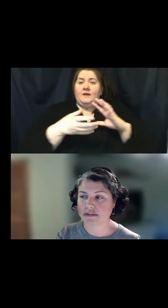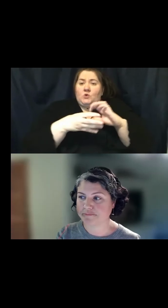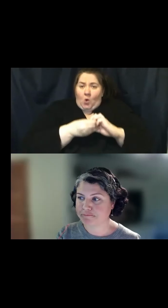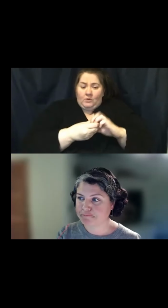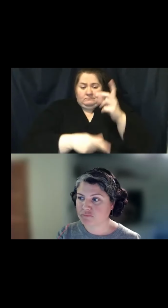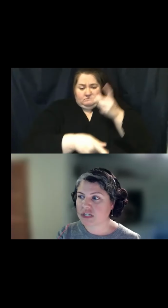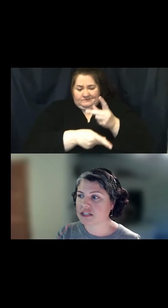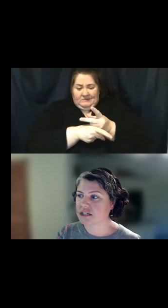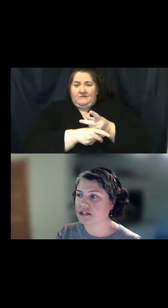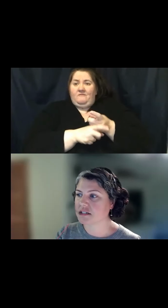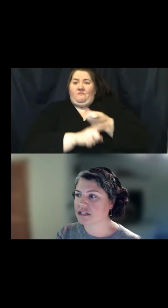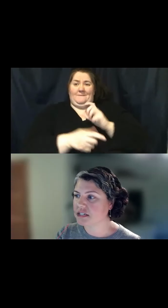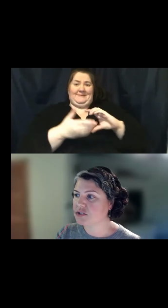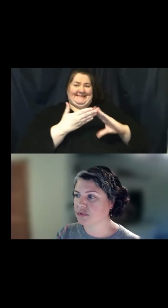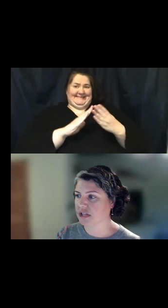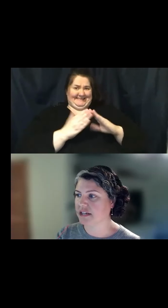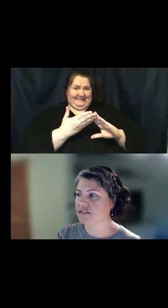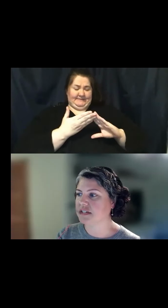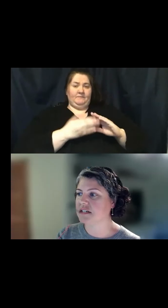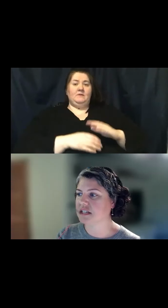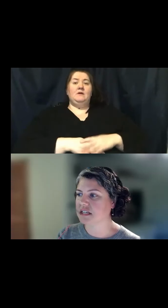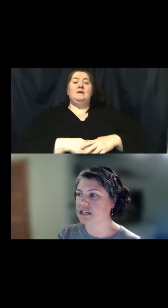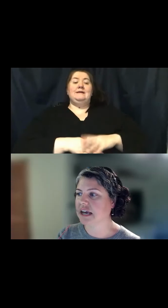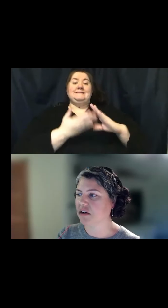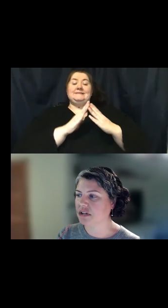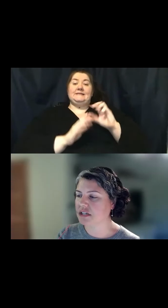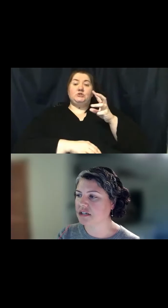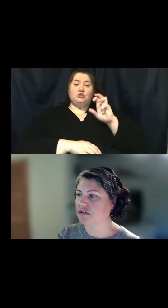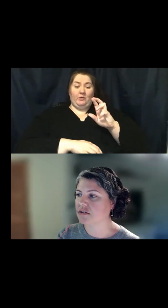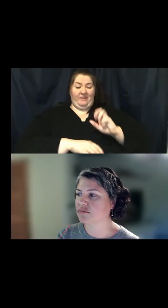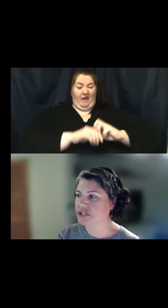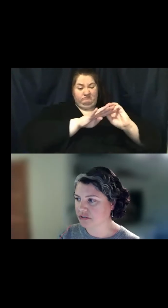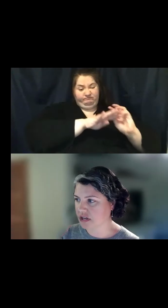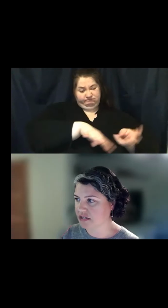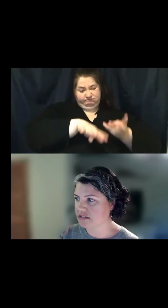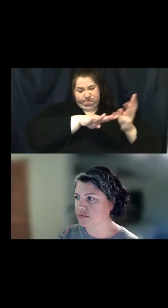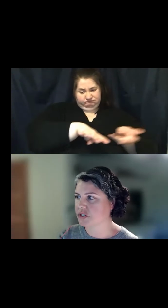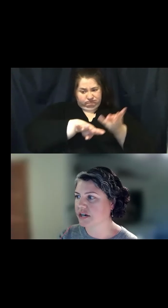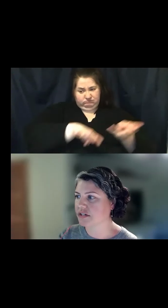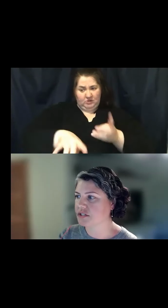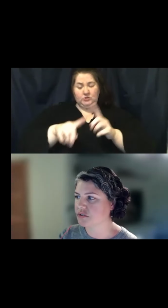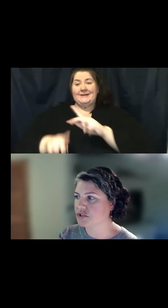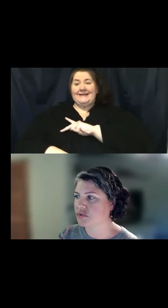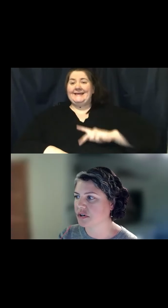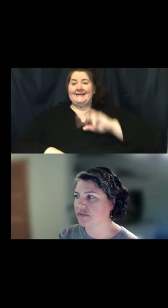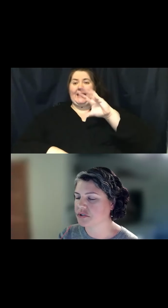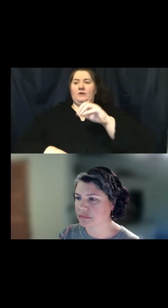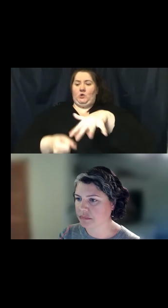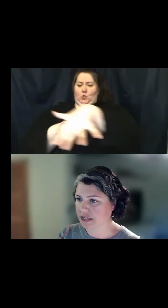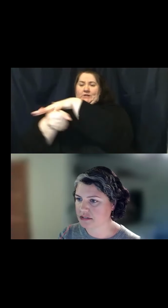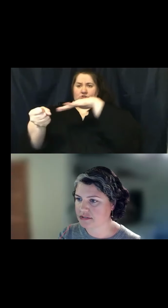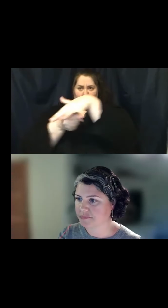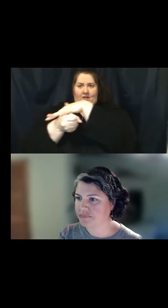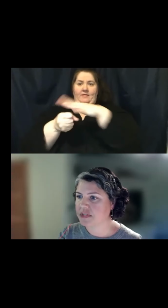Redmond. The city's sewer lines feed into the King County regional lines, which carry sewage to one of our